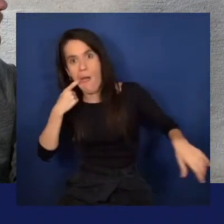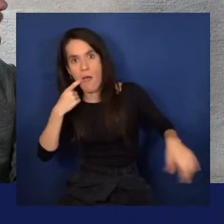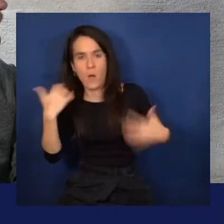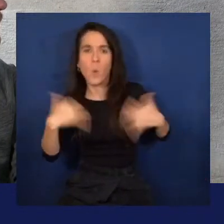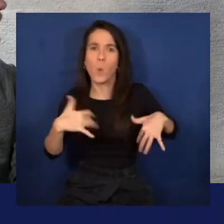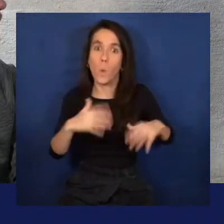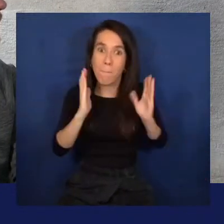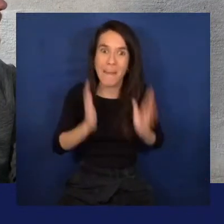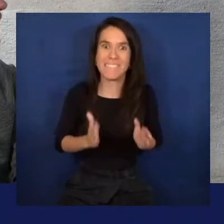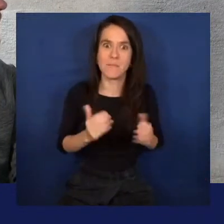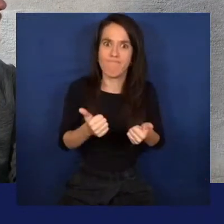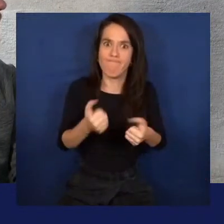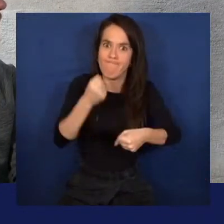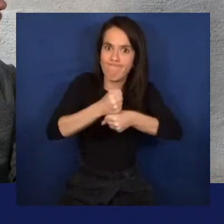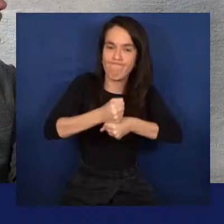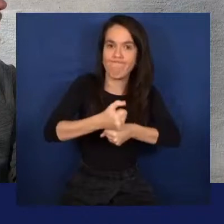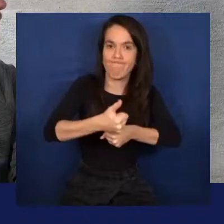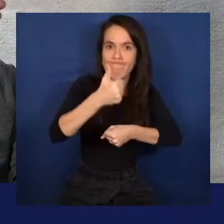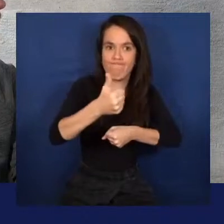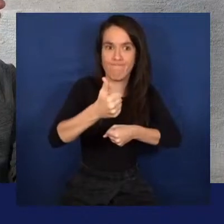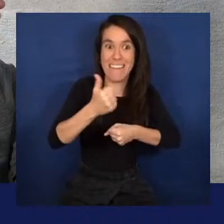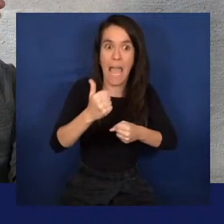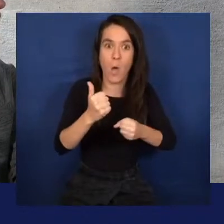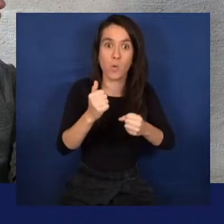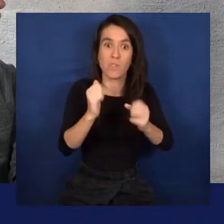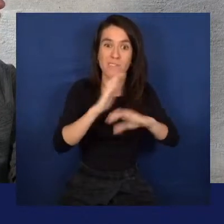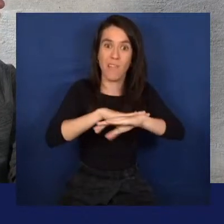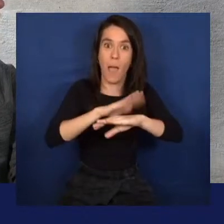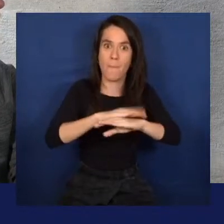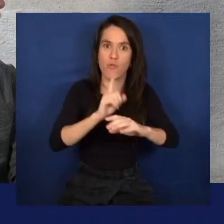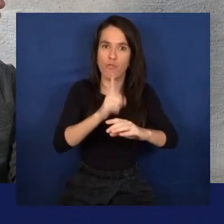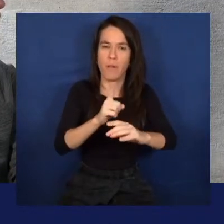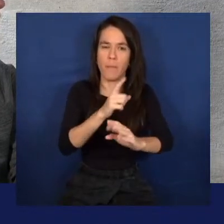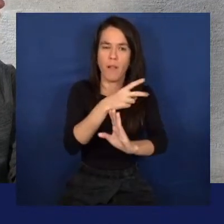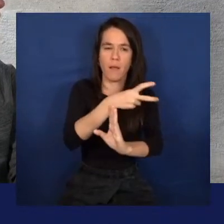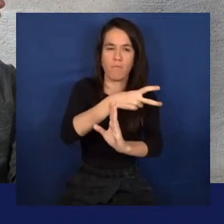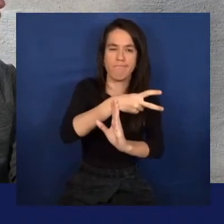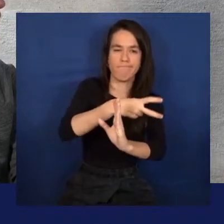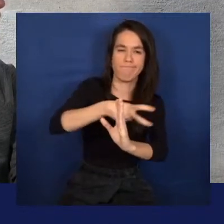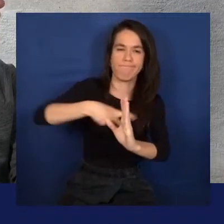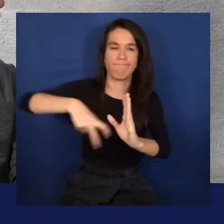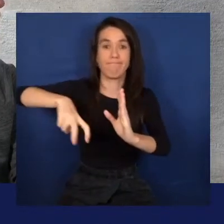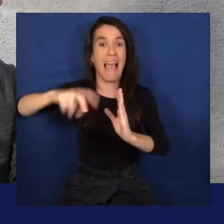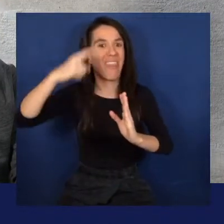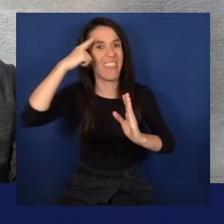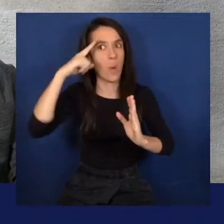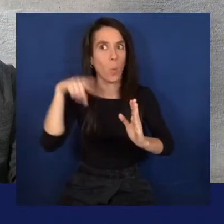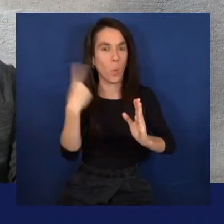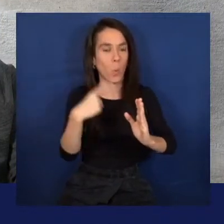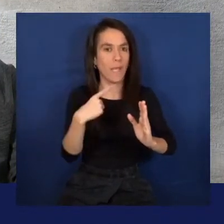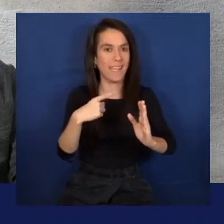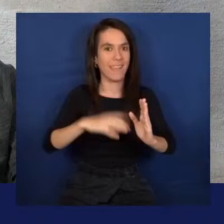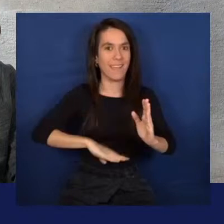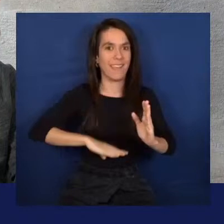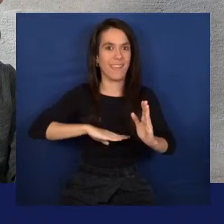so we are in a transitory period now. I suspect we are the generation that will see us become a